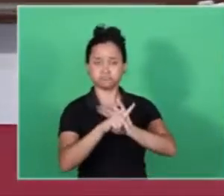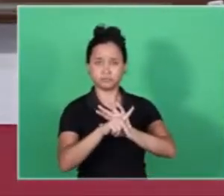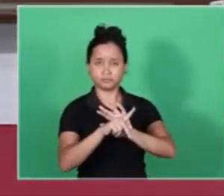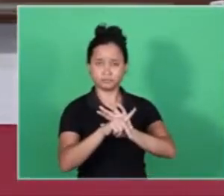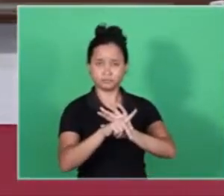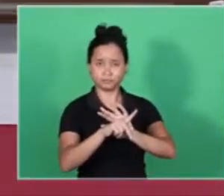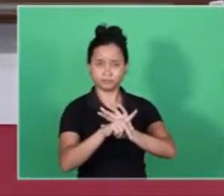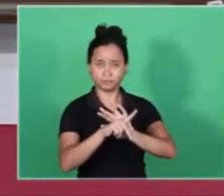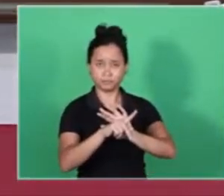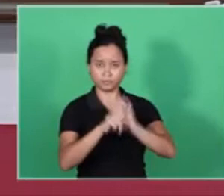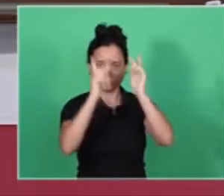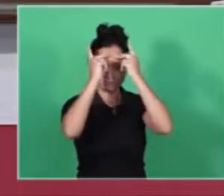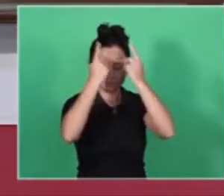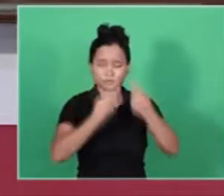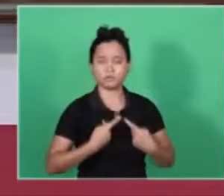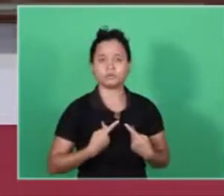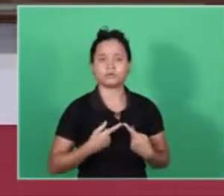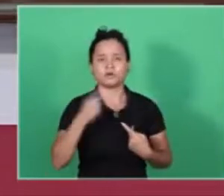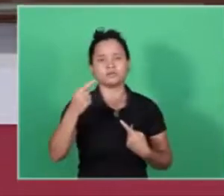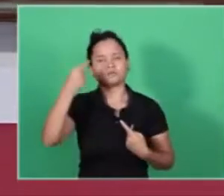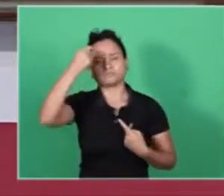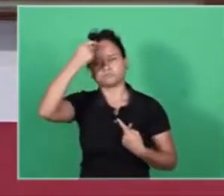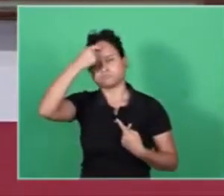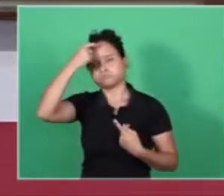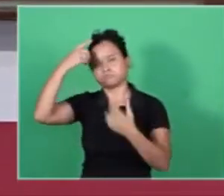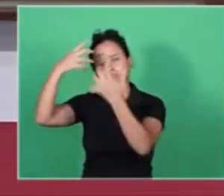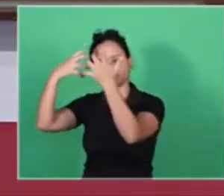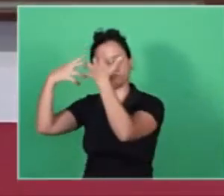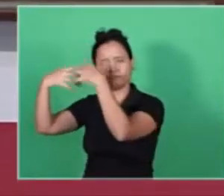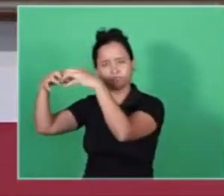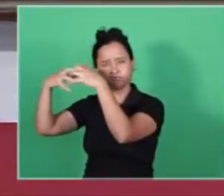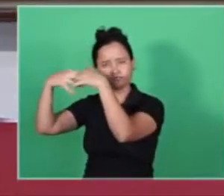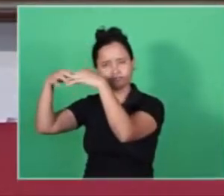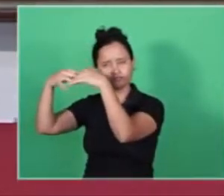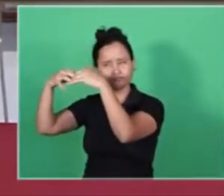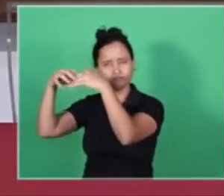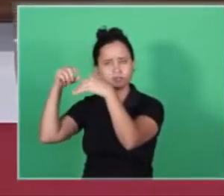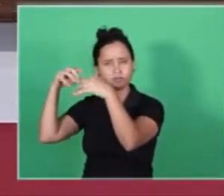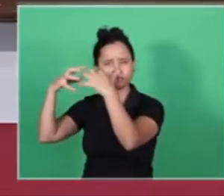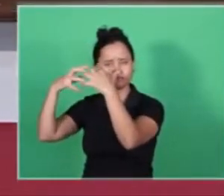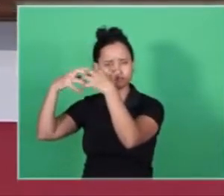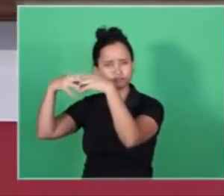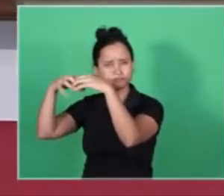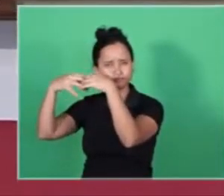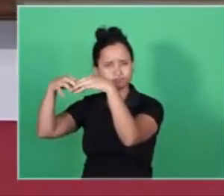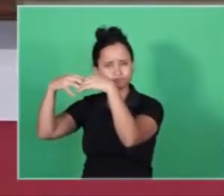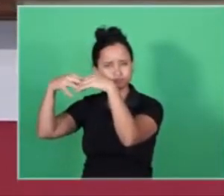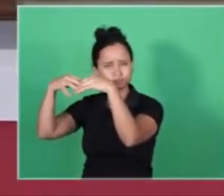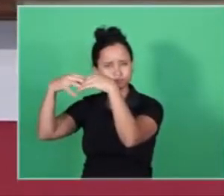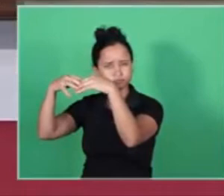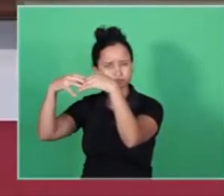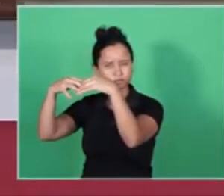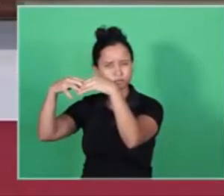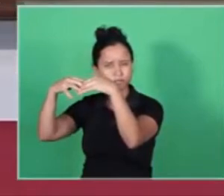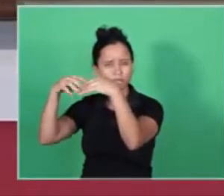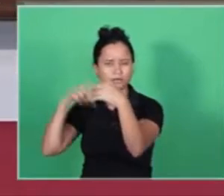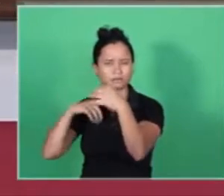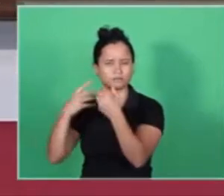man. Your mind is thinking, is spending,